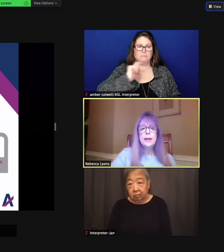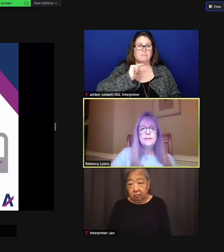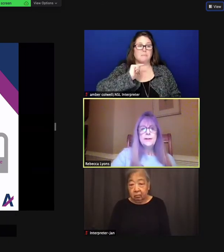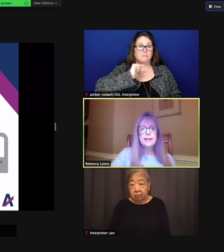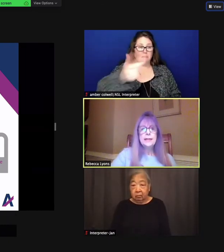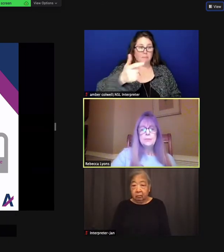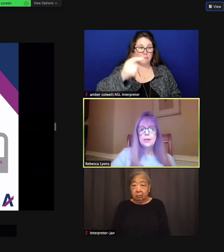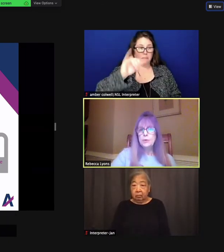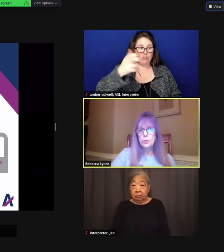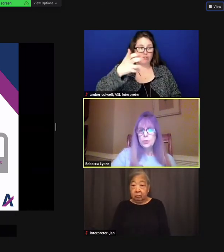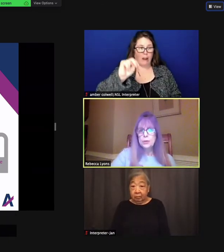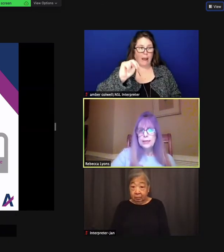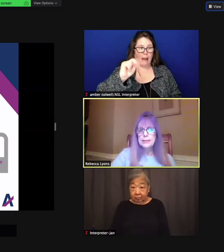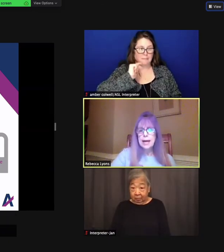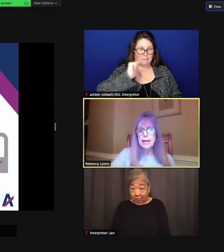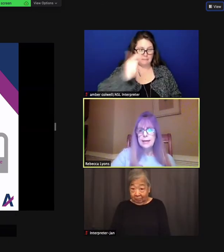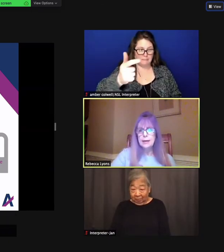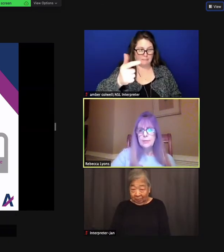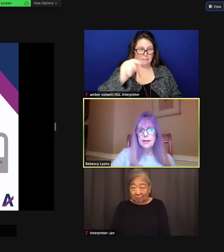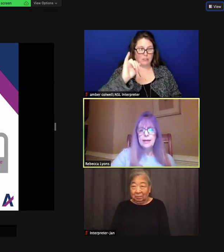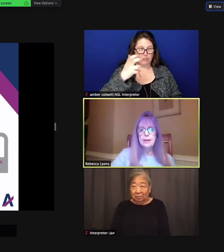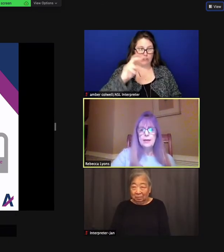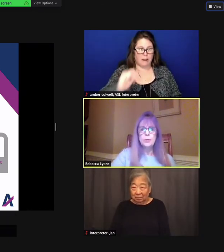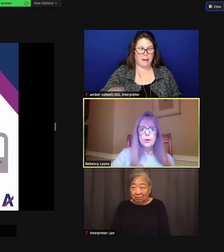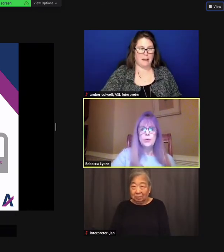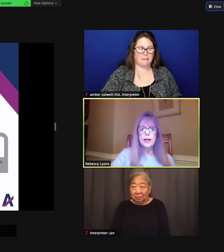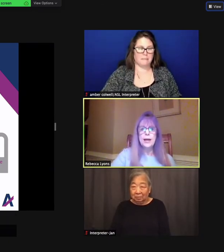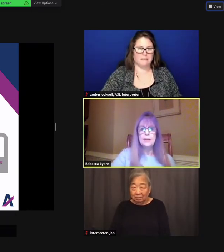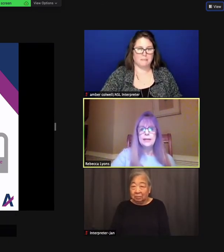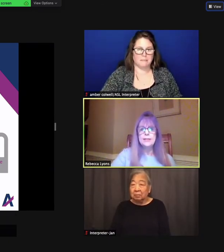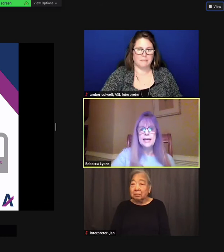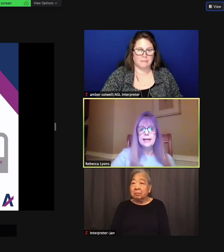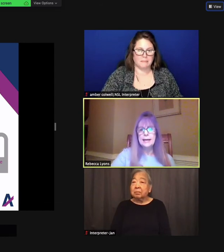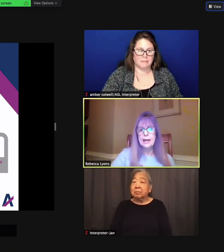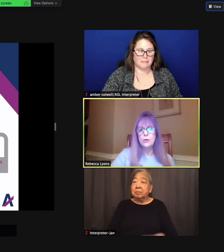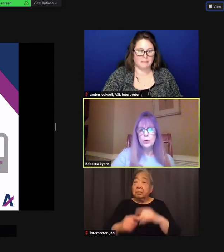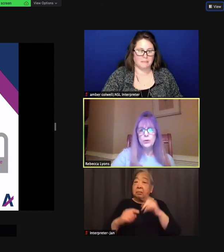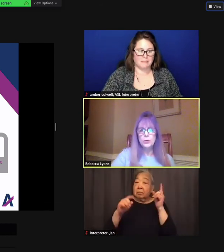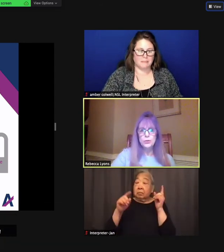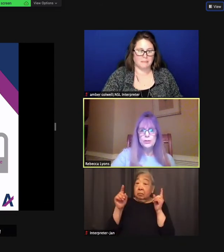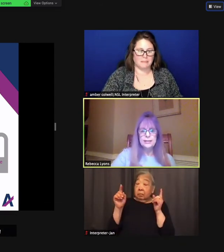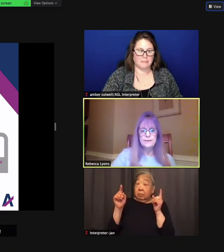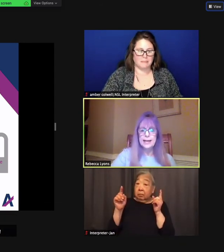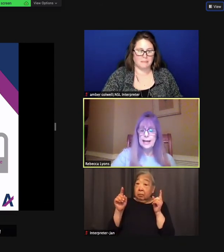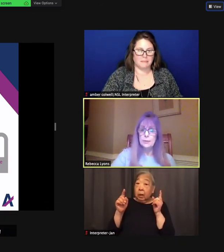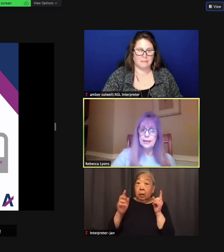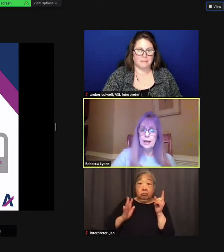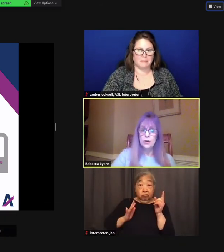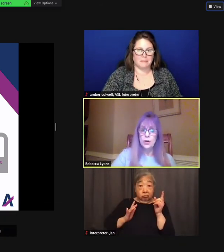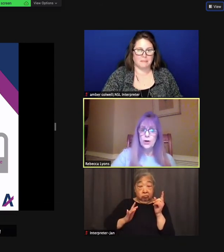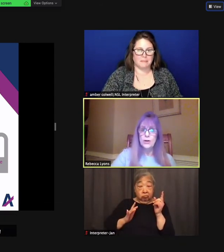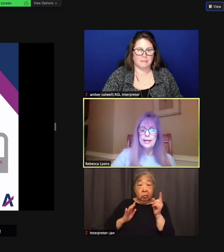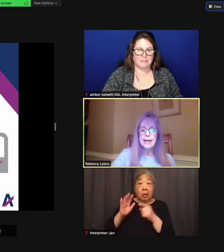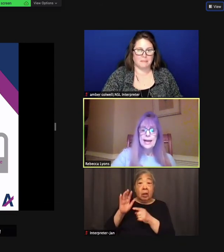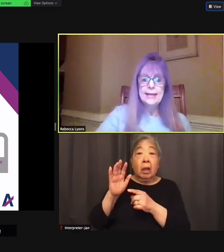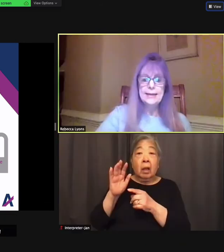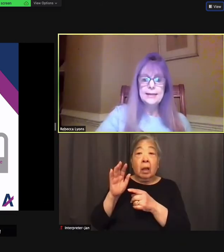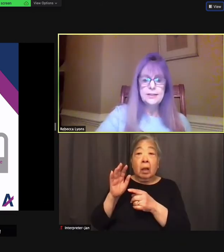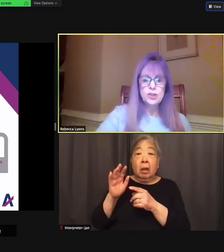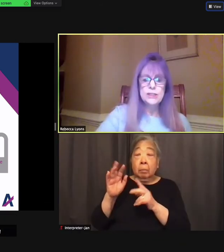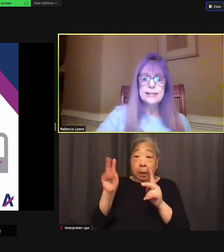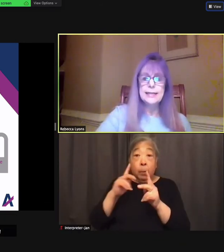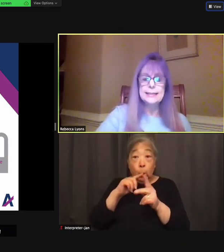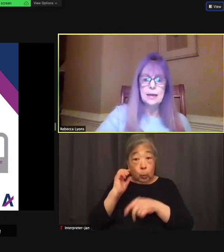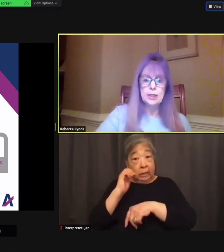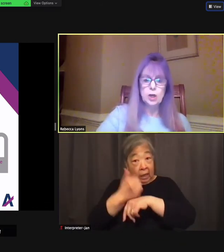Another benefit that people really like about the ABLE program is that account holders receive the ABLEnow card. And this